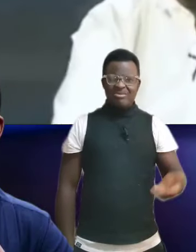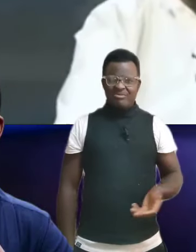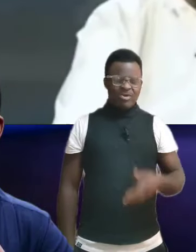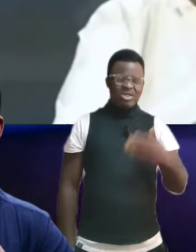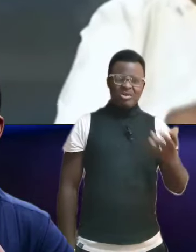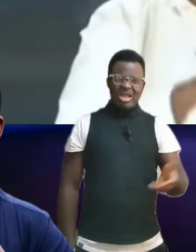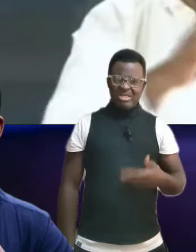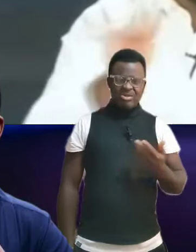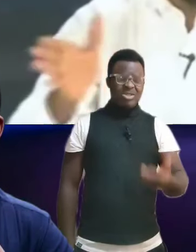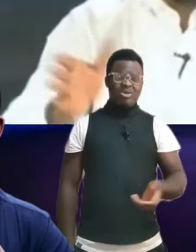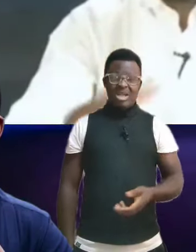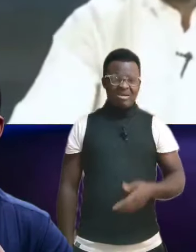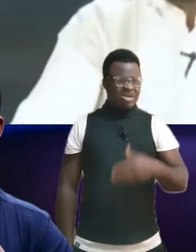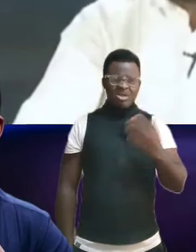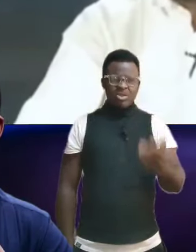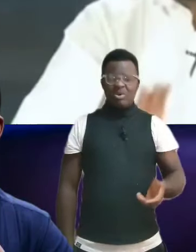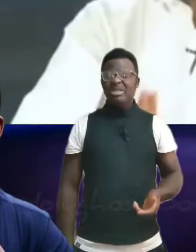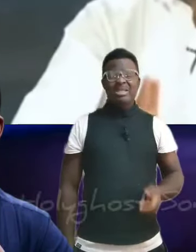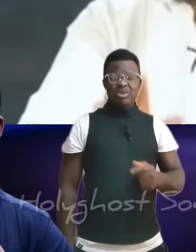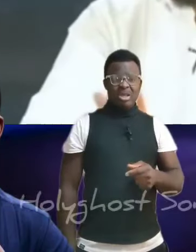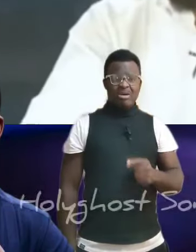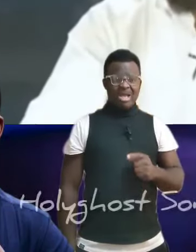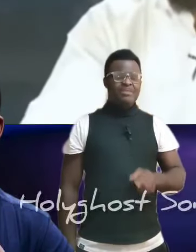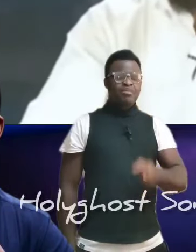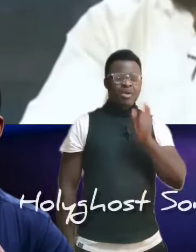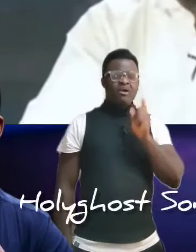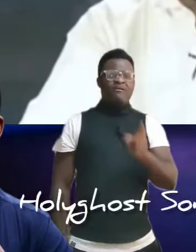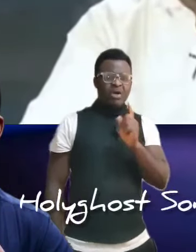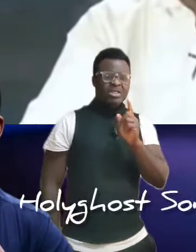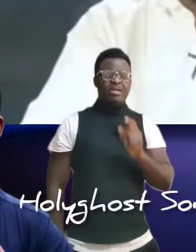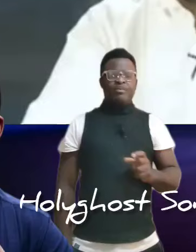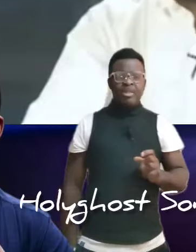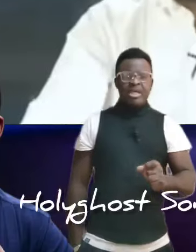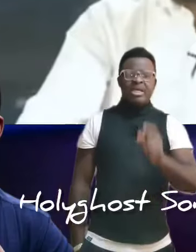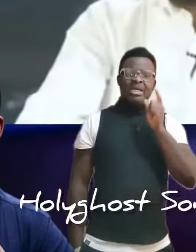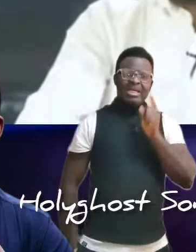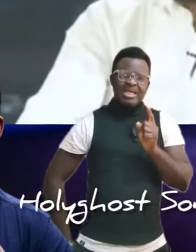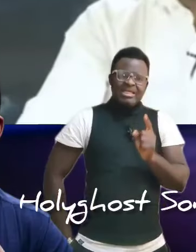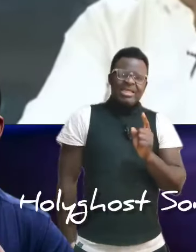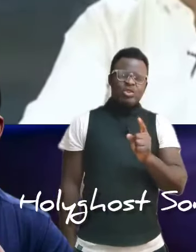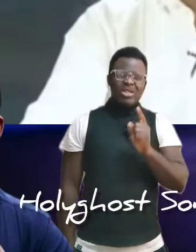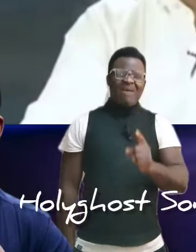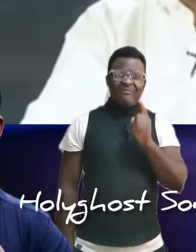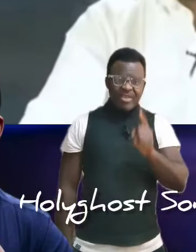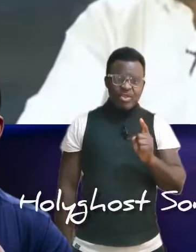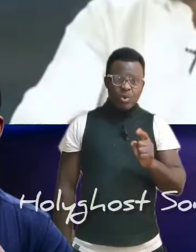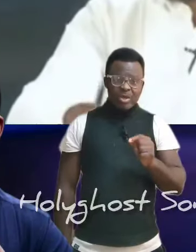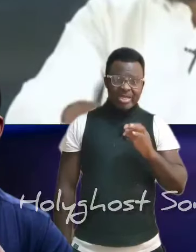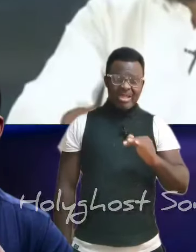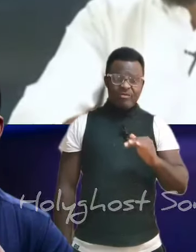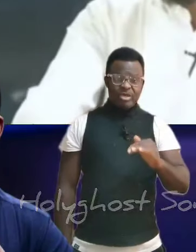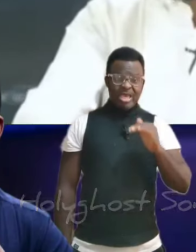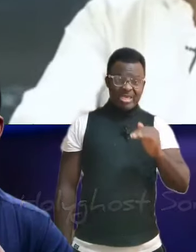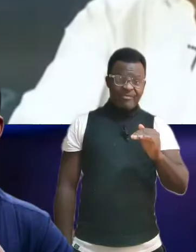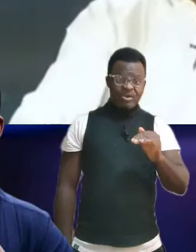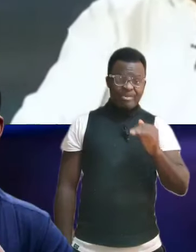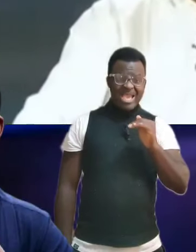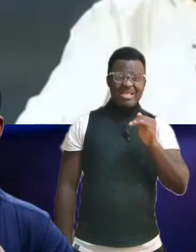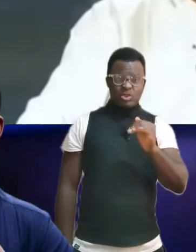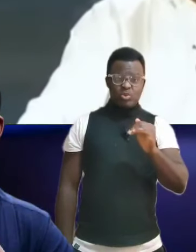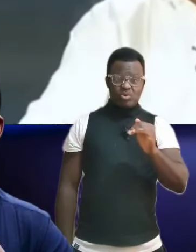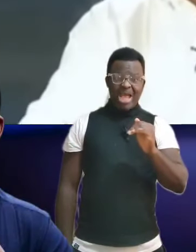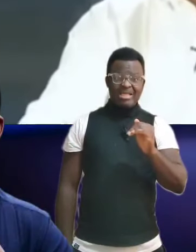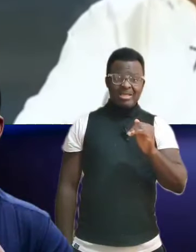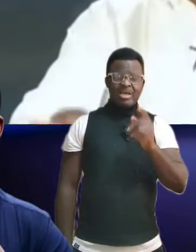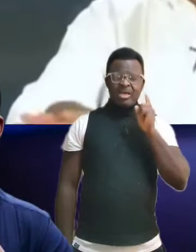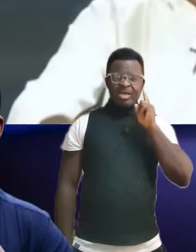That will make the court think in one way or the other. So what we want to focus on is the substance of the protest. What were the protests about?